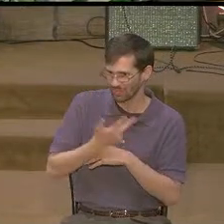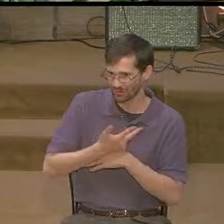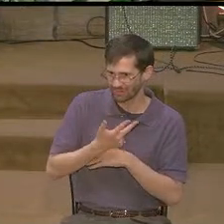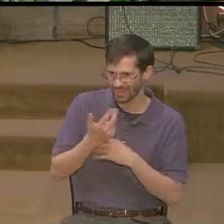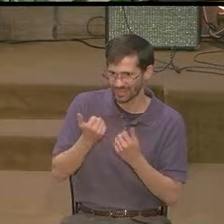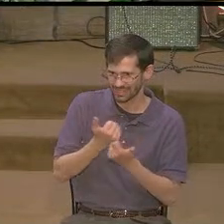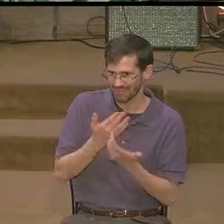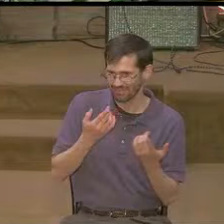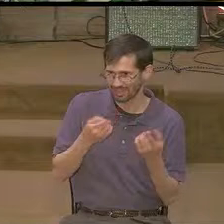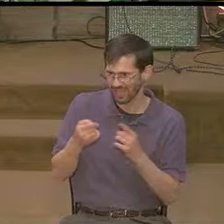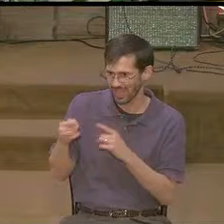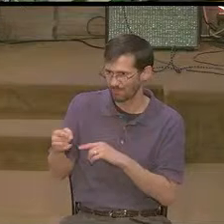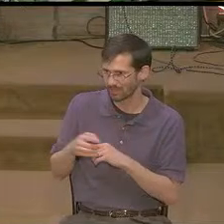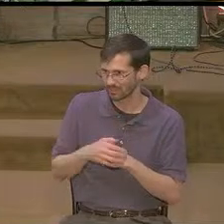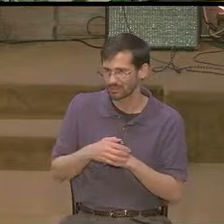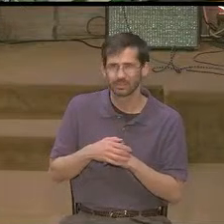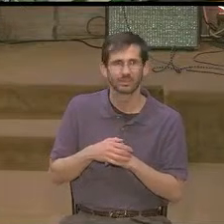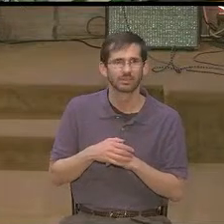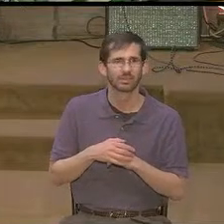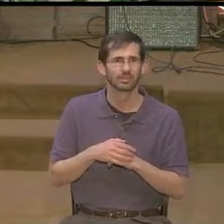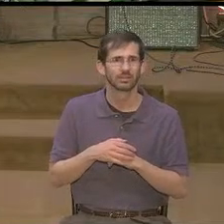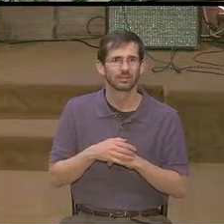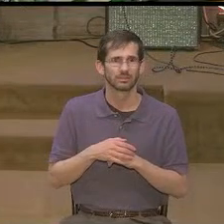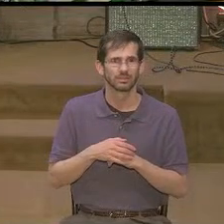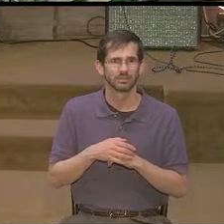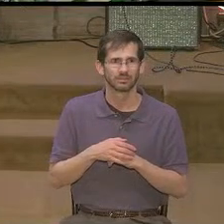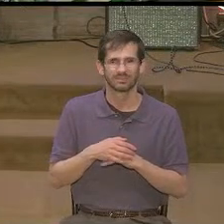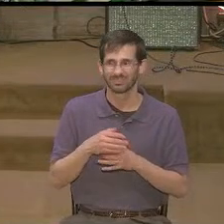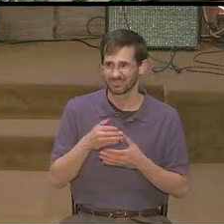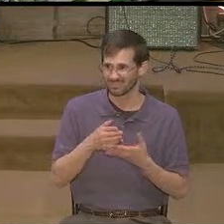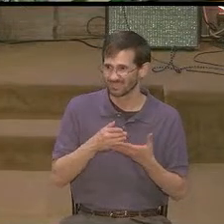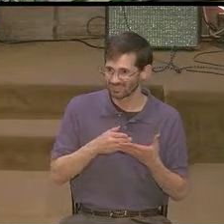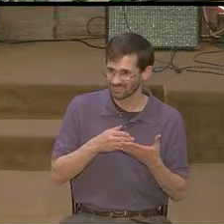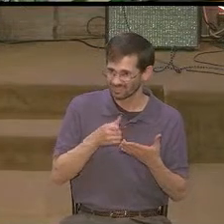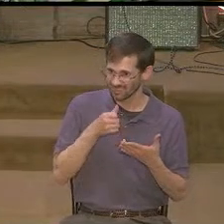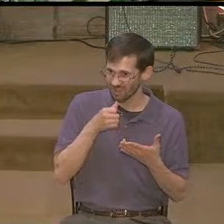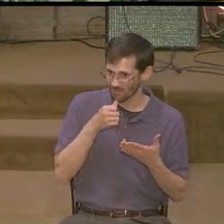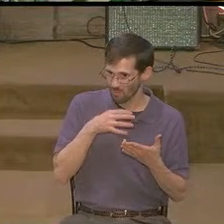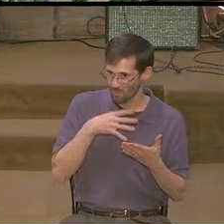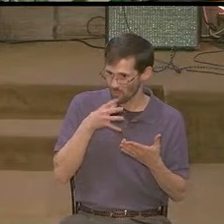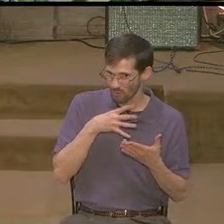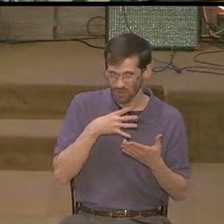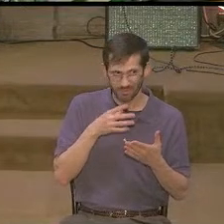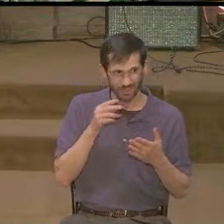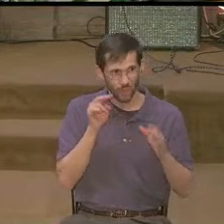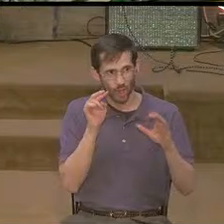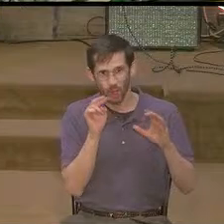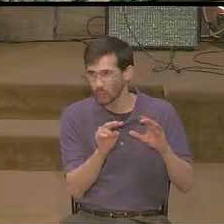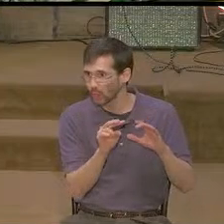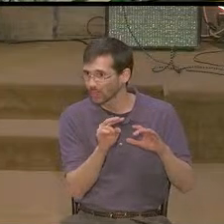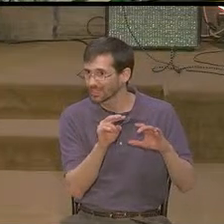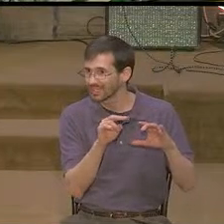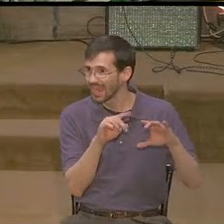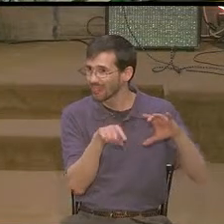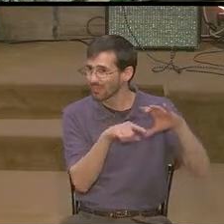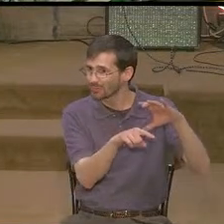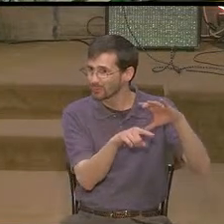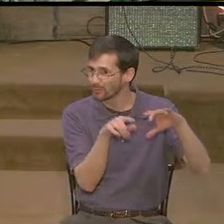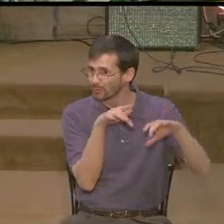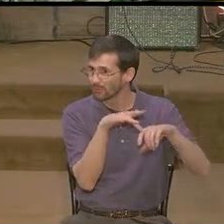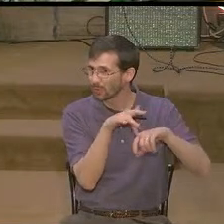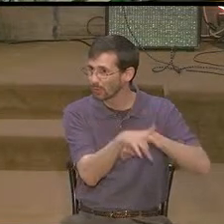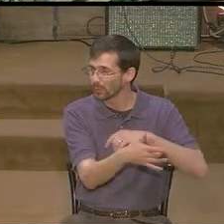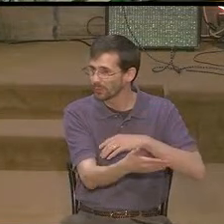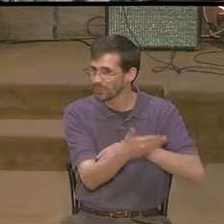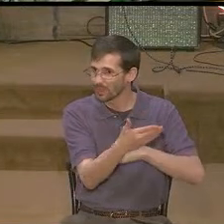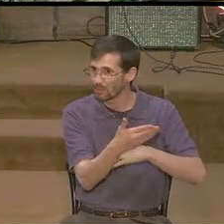things happened. Yes, and certain women of our company who arrived at the tomb early astonished us when they did not